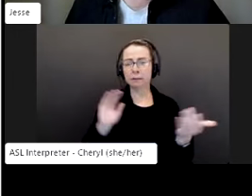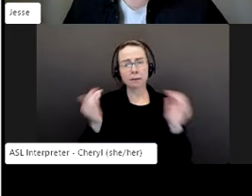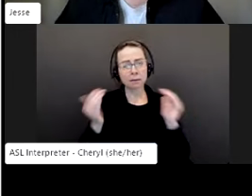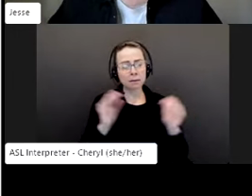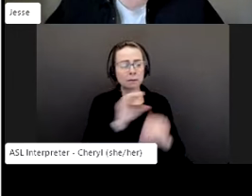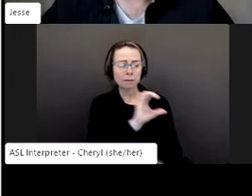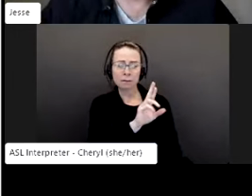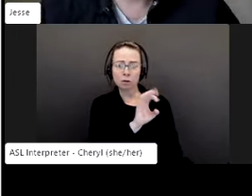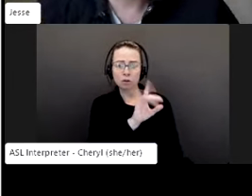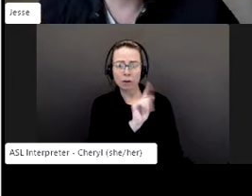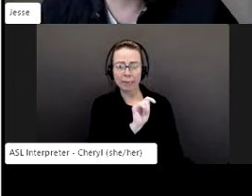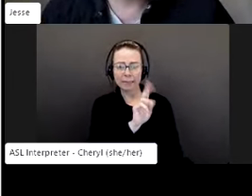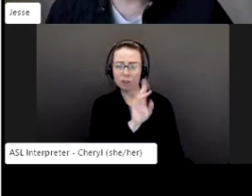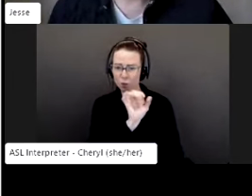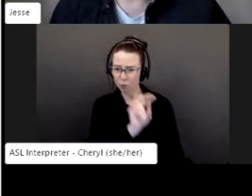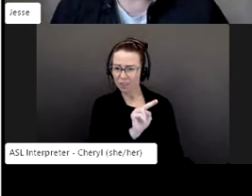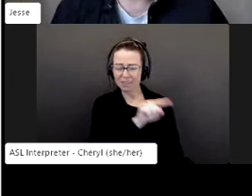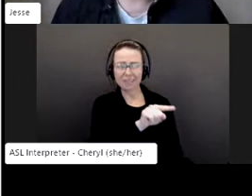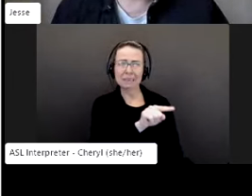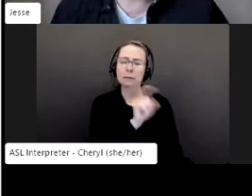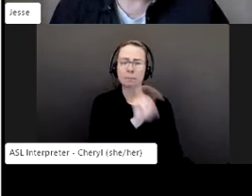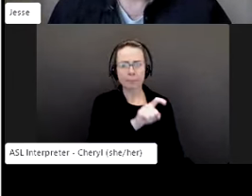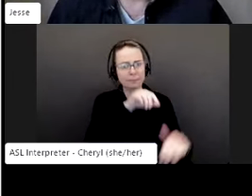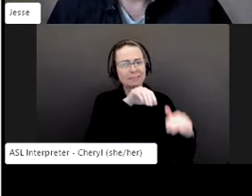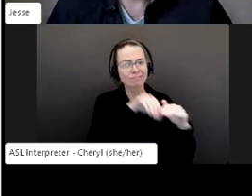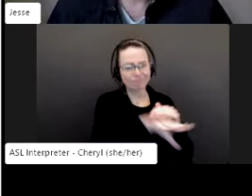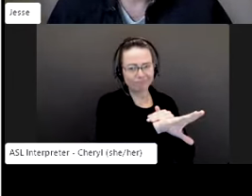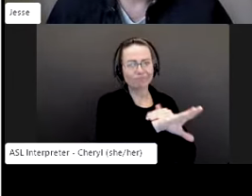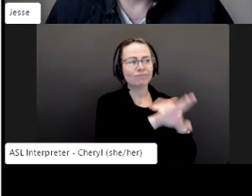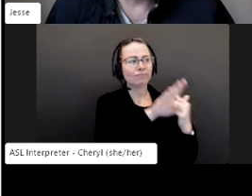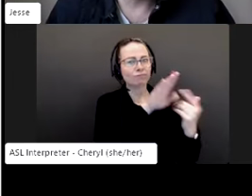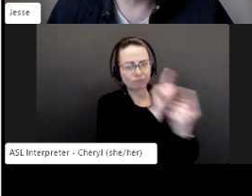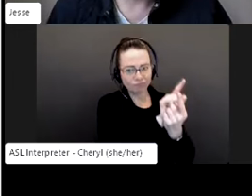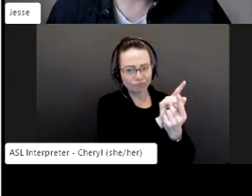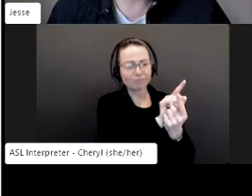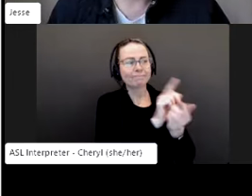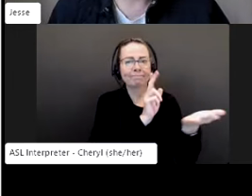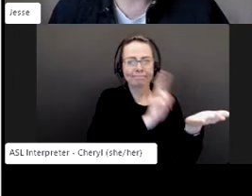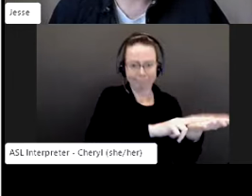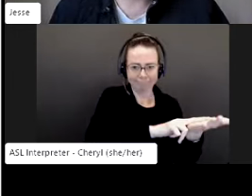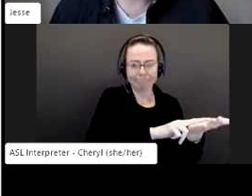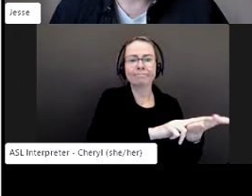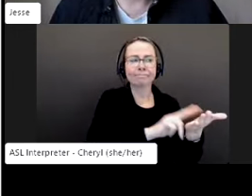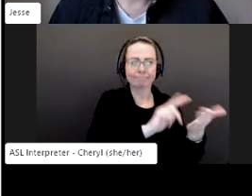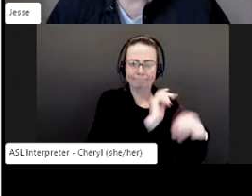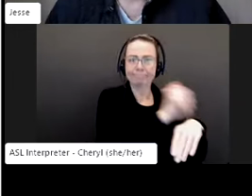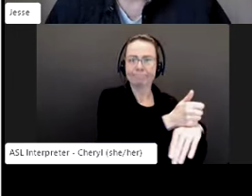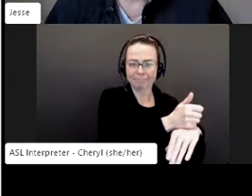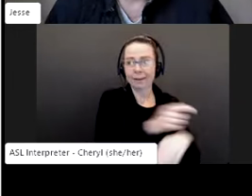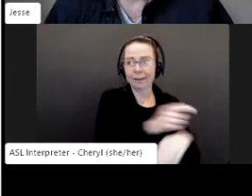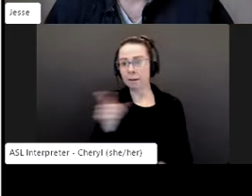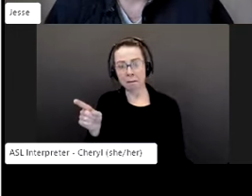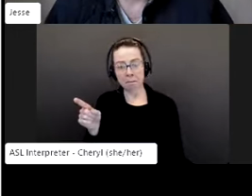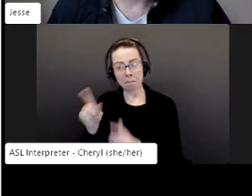branch, for the big six banks, the last time I checked, you're actually able to sign up